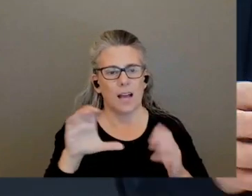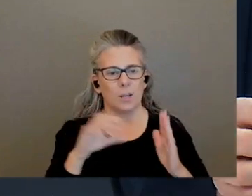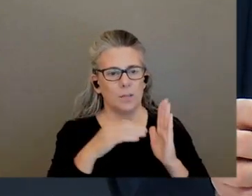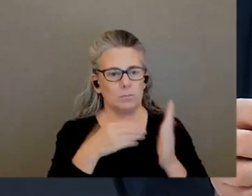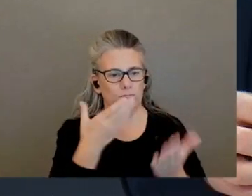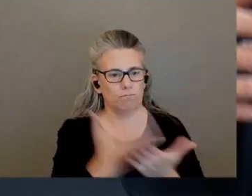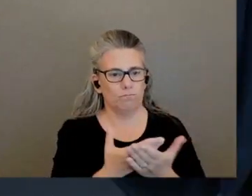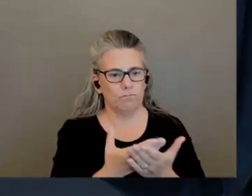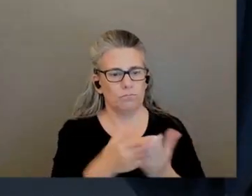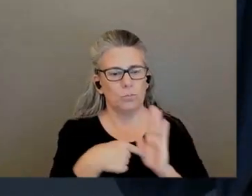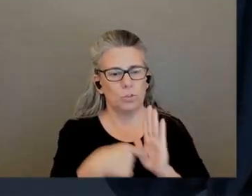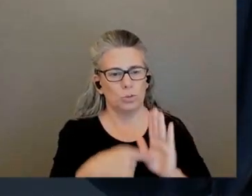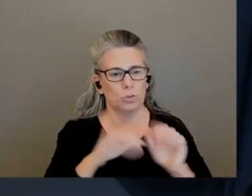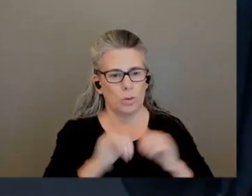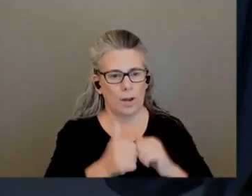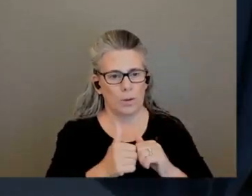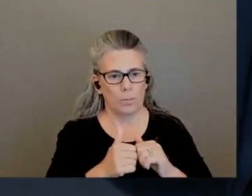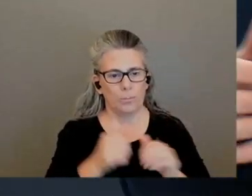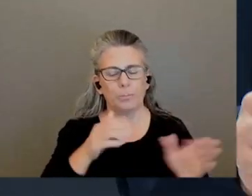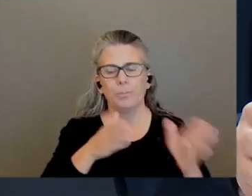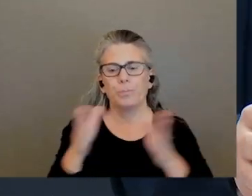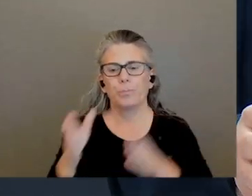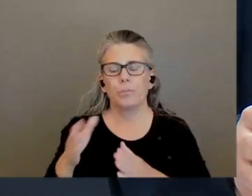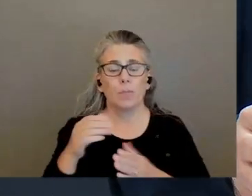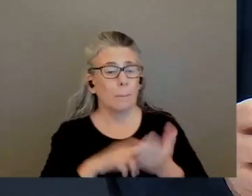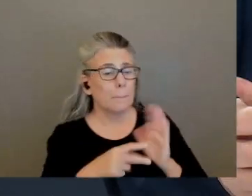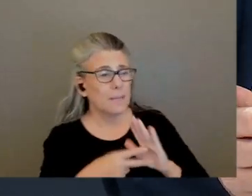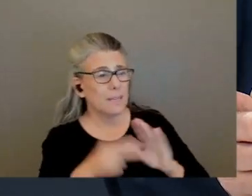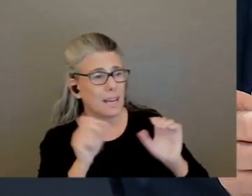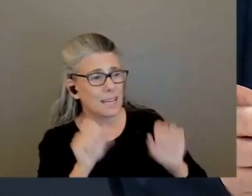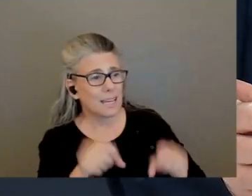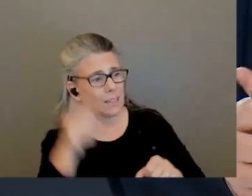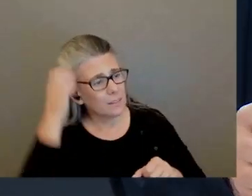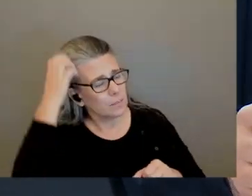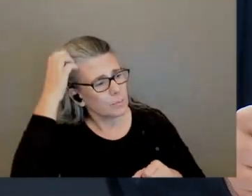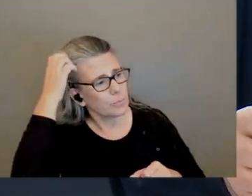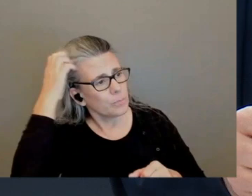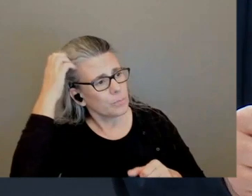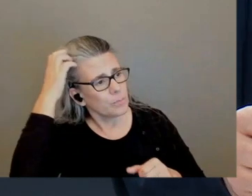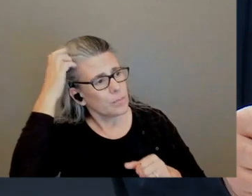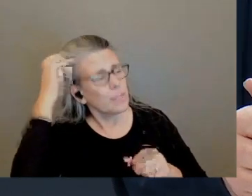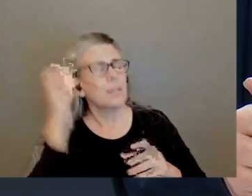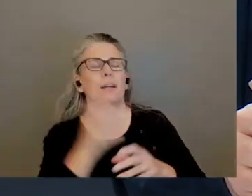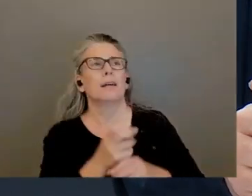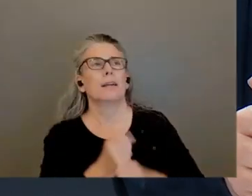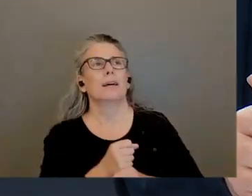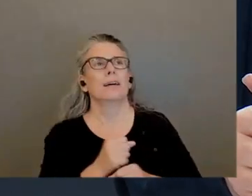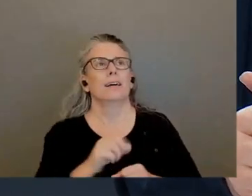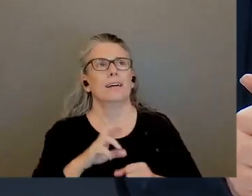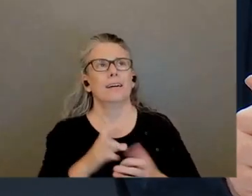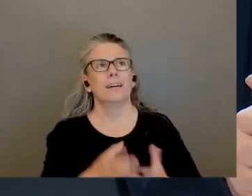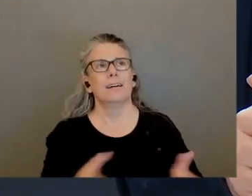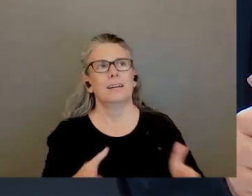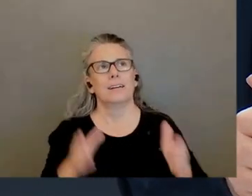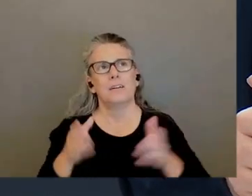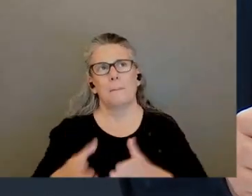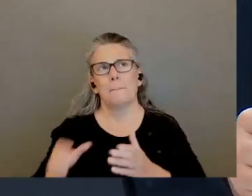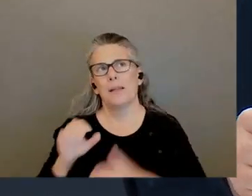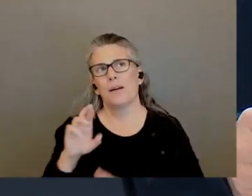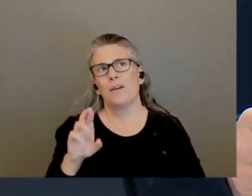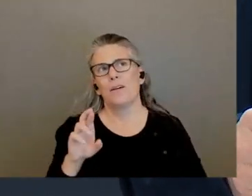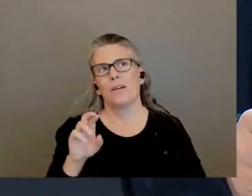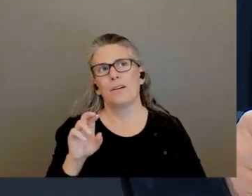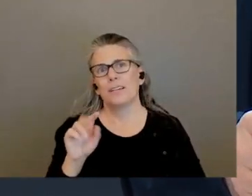take advantage of a better price-performance ratio. Sure. I think containers as well for ECS or EKS. I saw something last